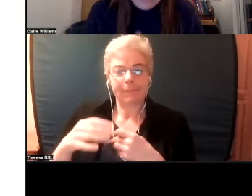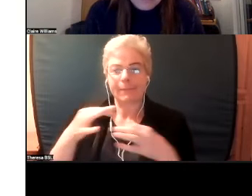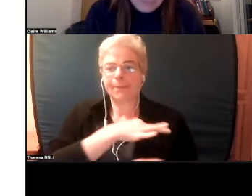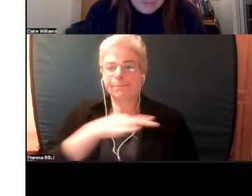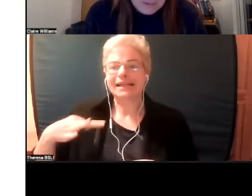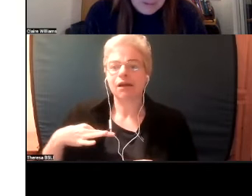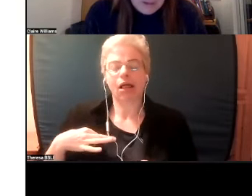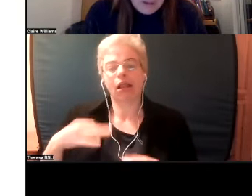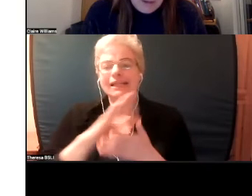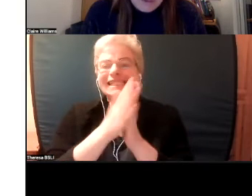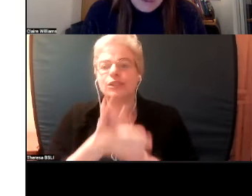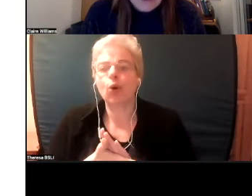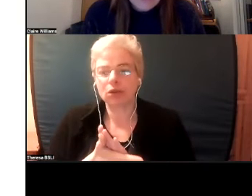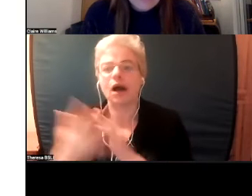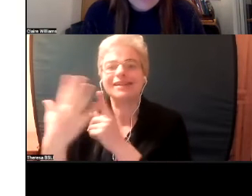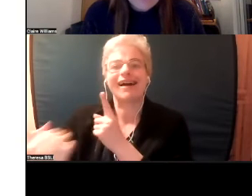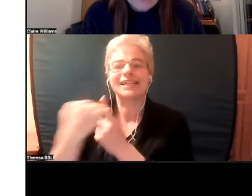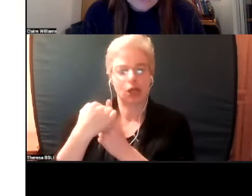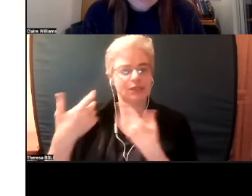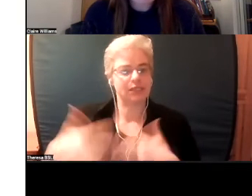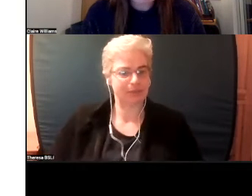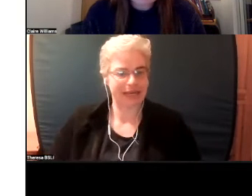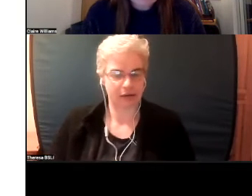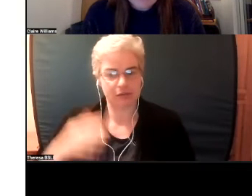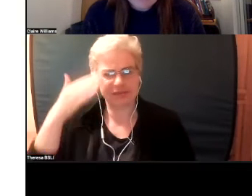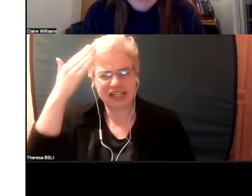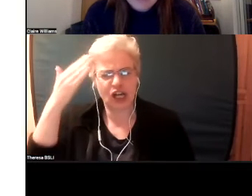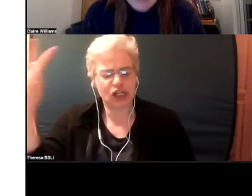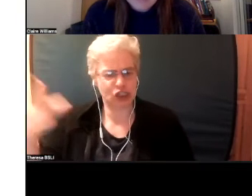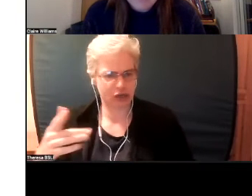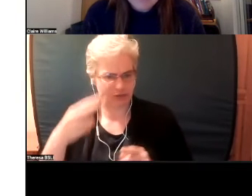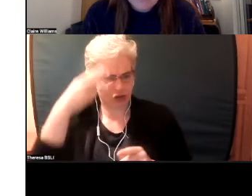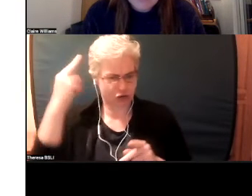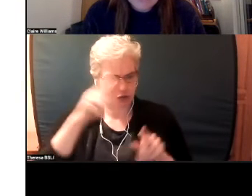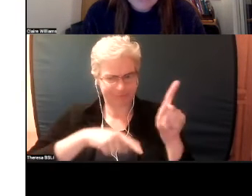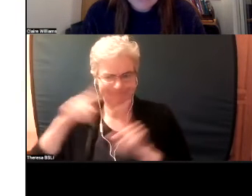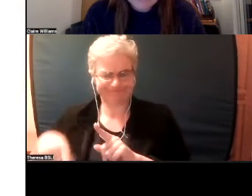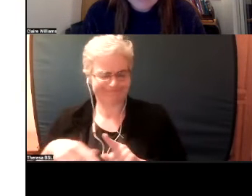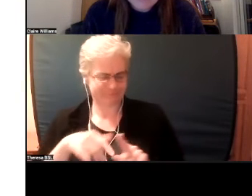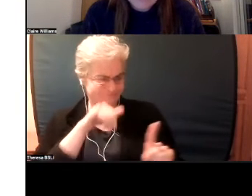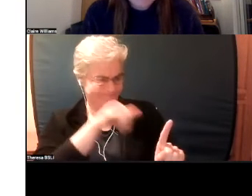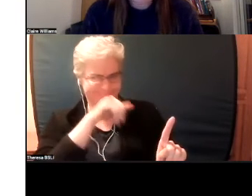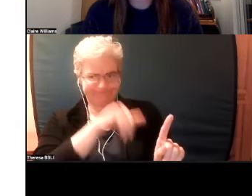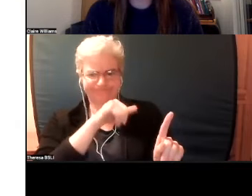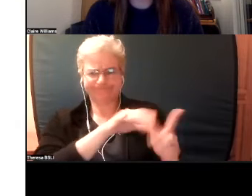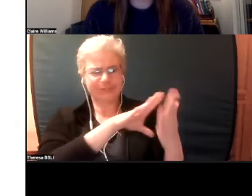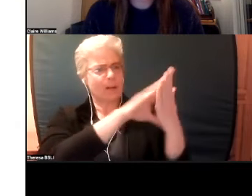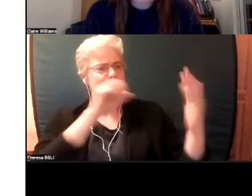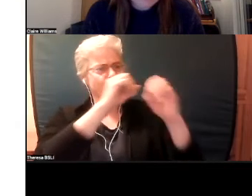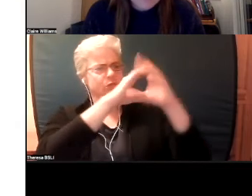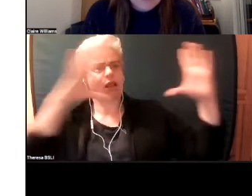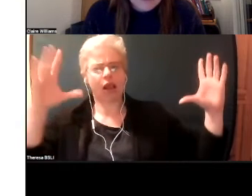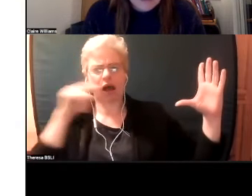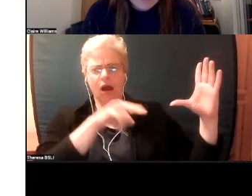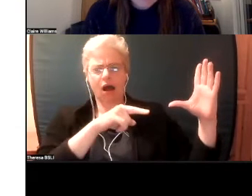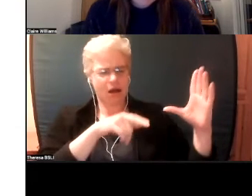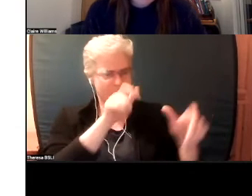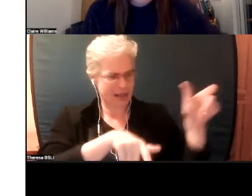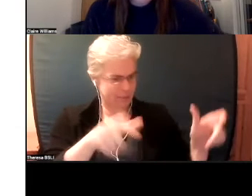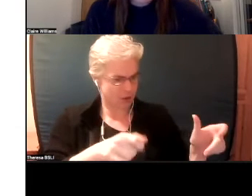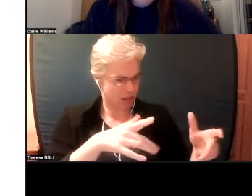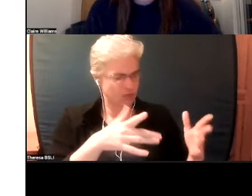disorders. The notion of neurodiversity troubles this idea of this medical model that sees people with neurological differences